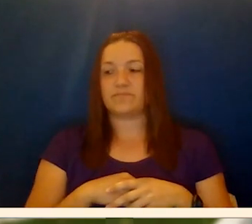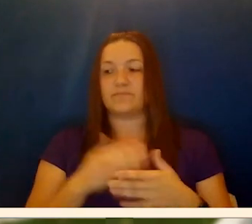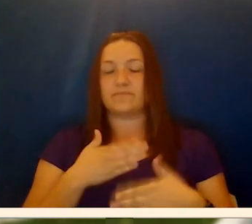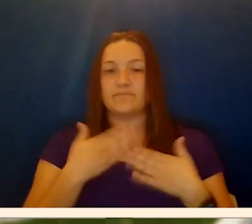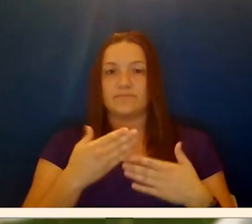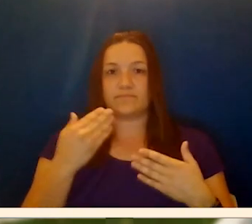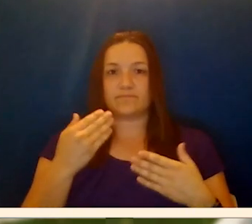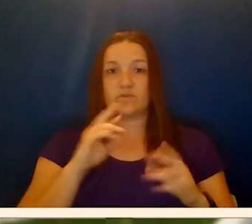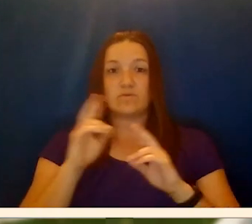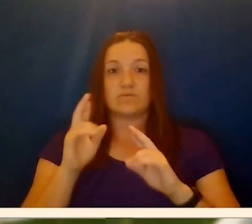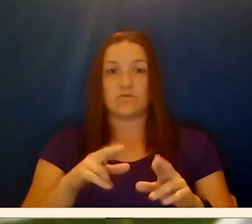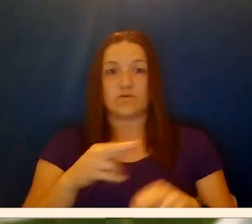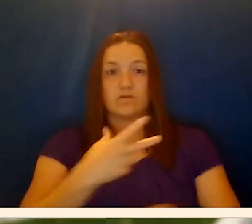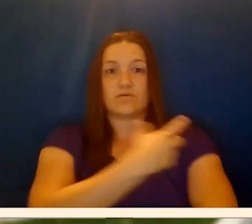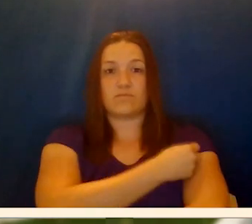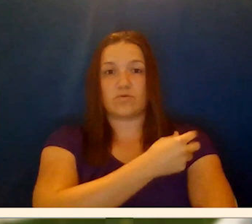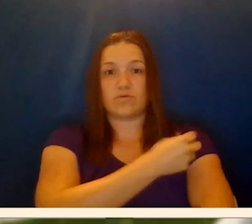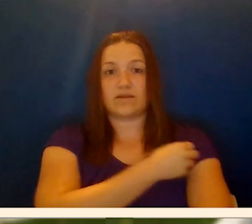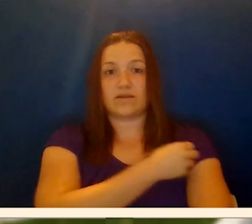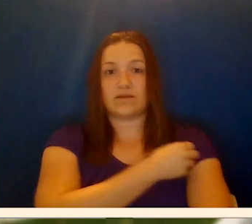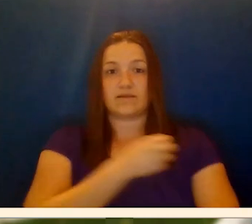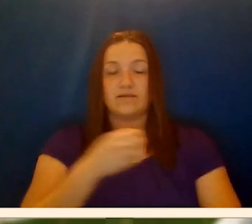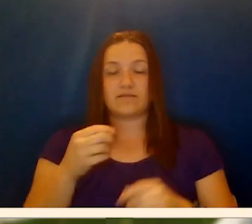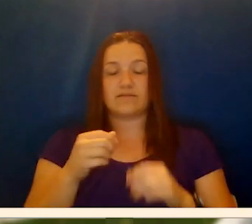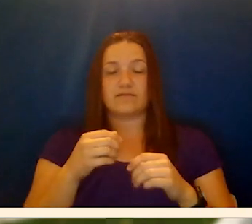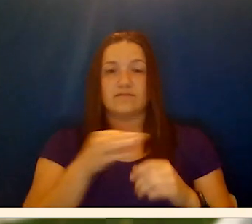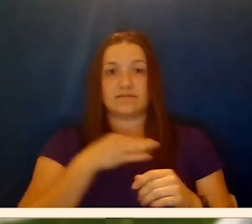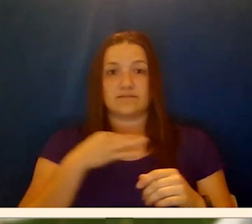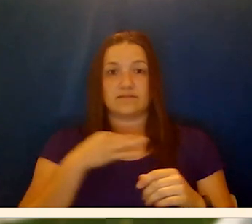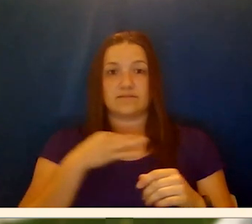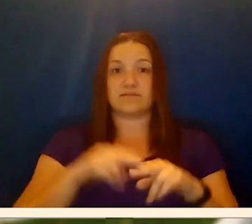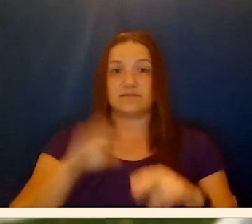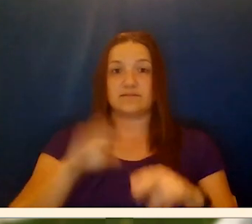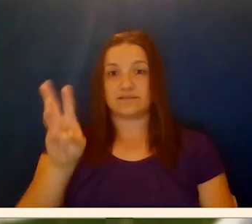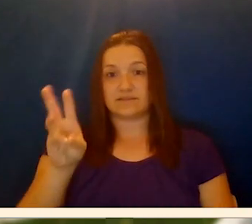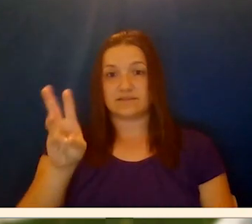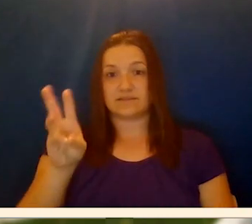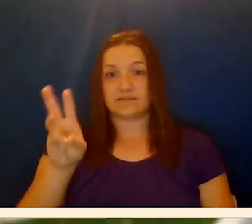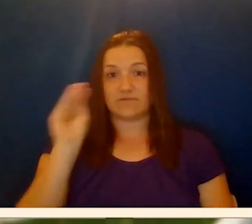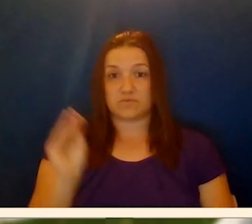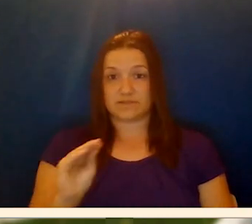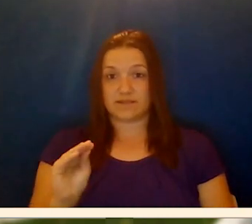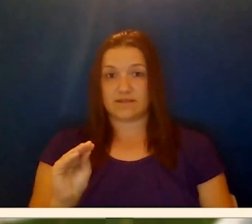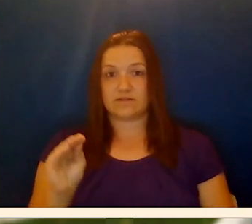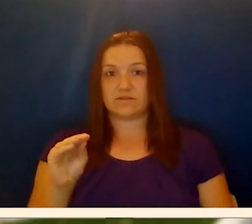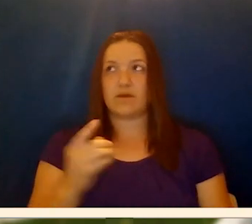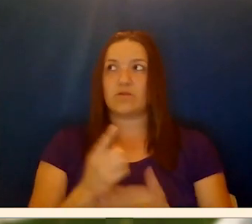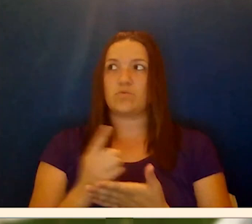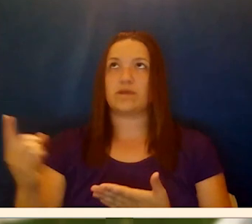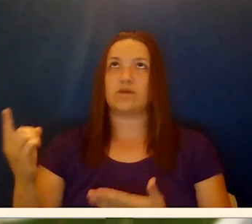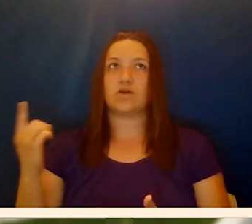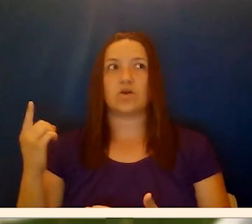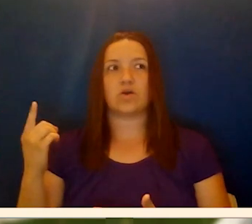our employee vaccination rate has climbed to 65%. So just about a week